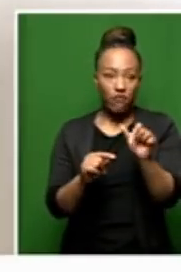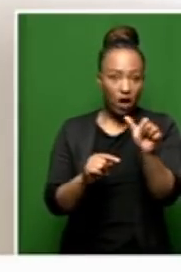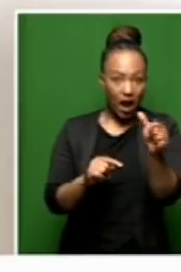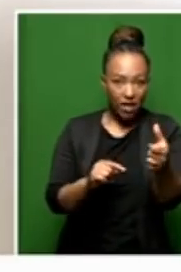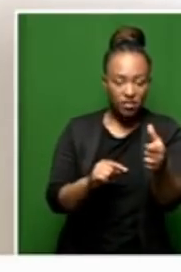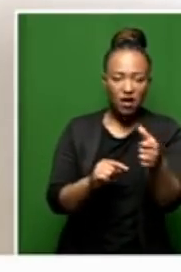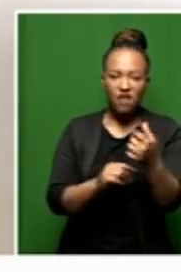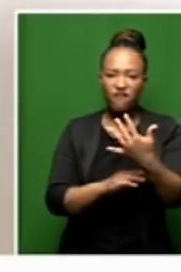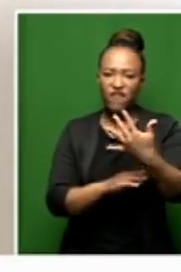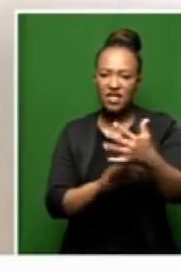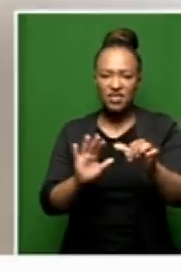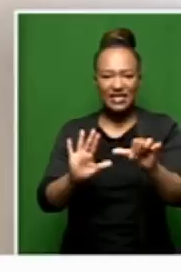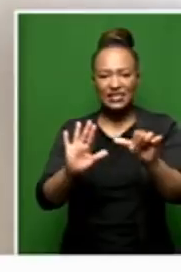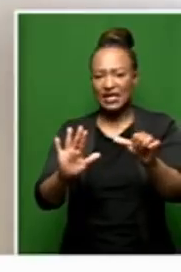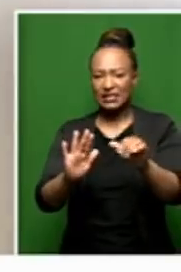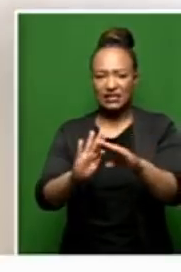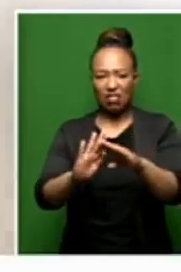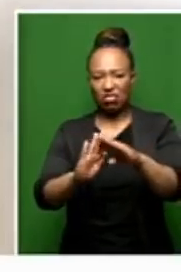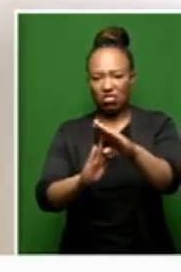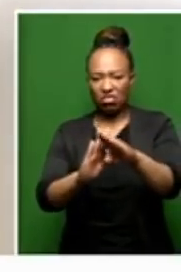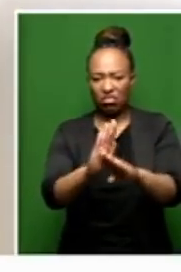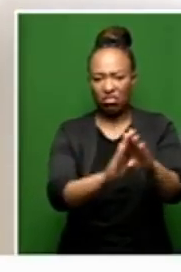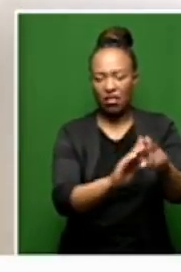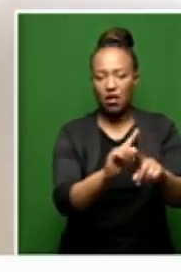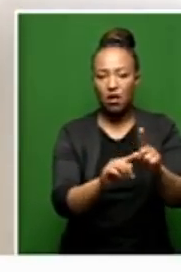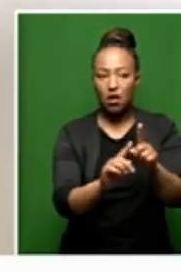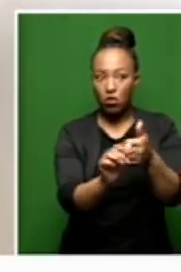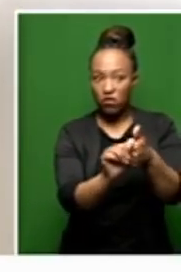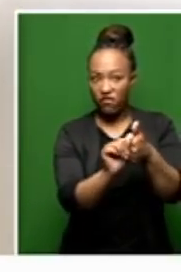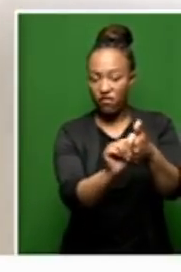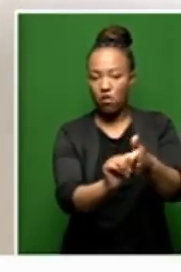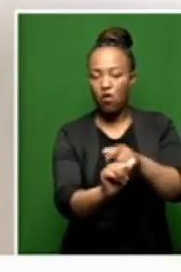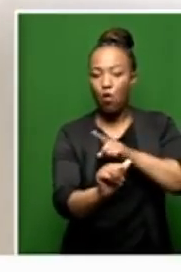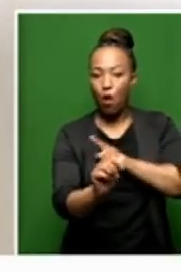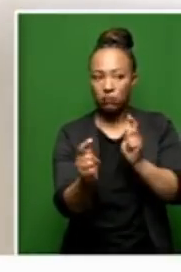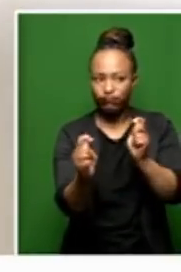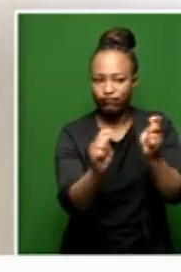or the fifth or the sixth waves that we have to follow eventually because of this